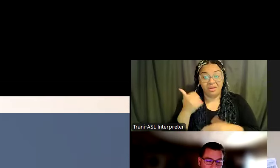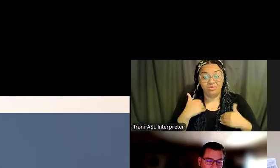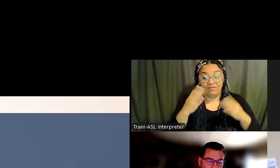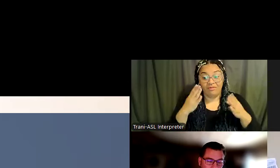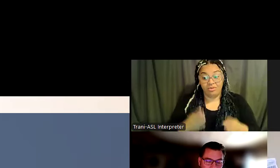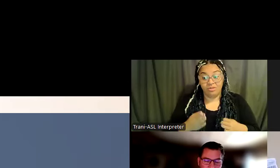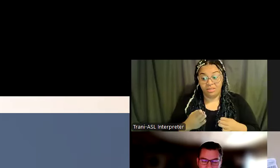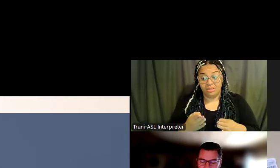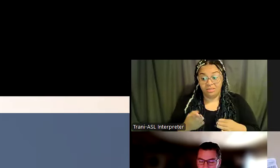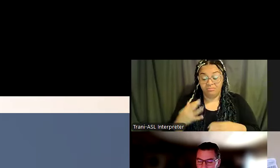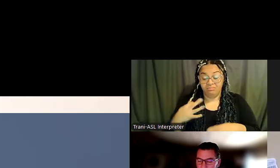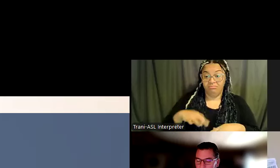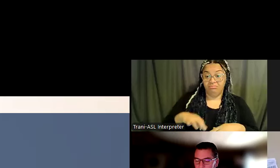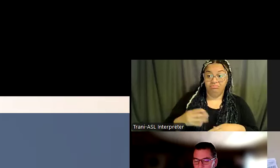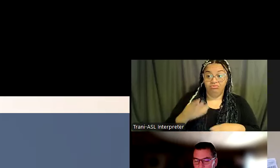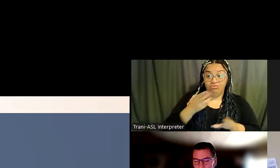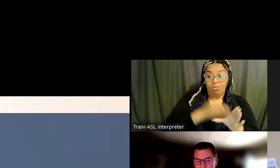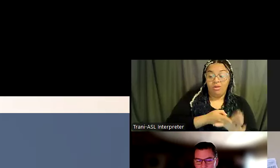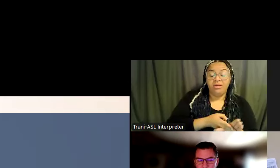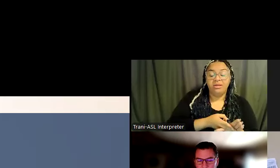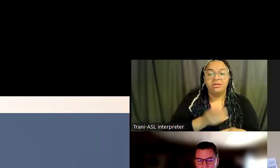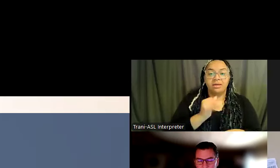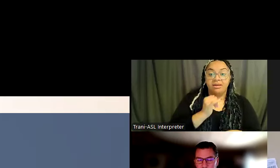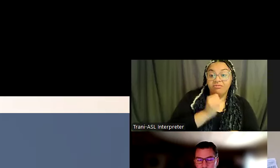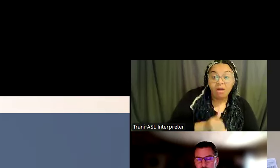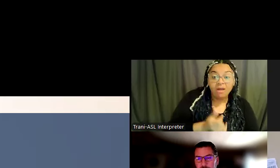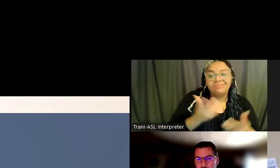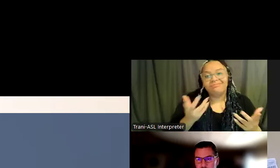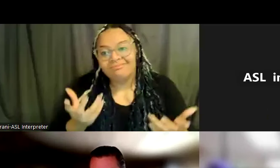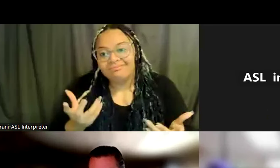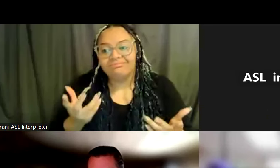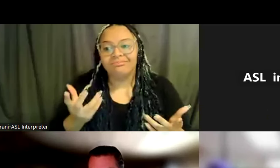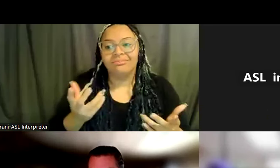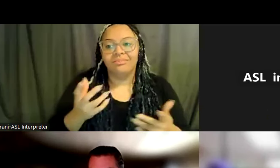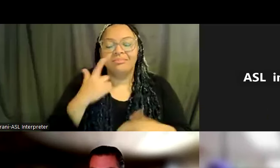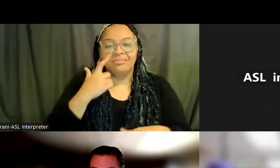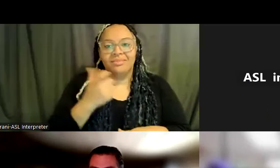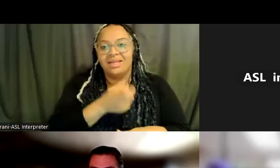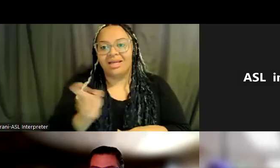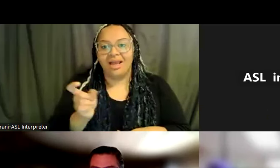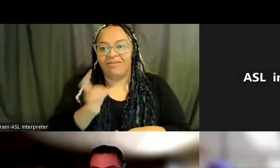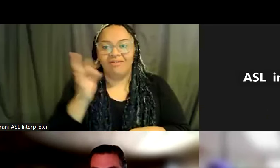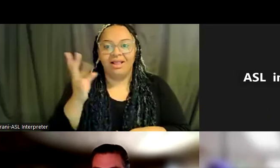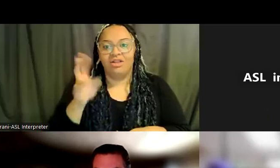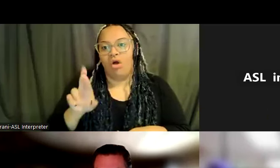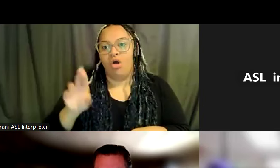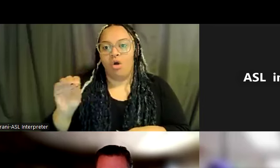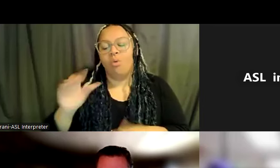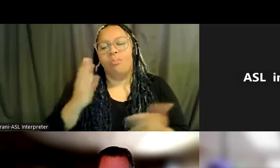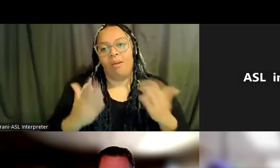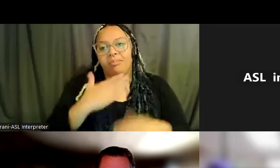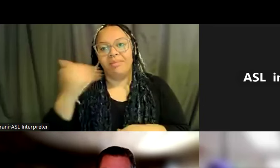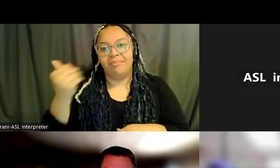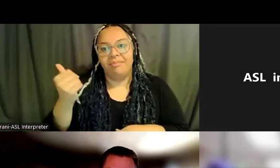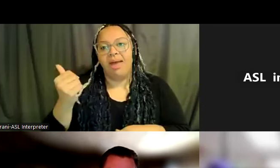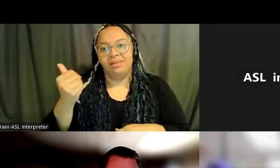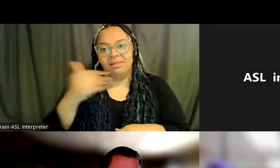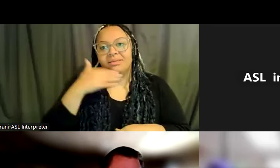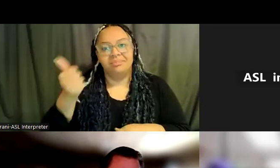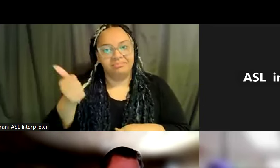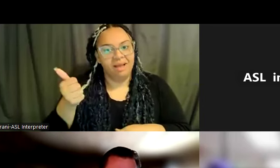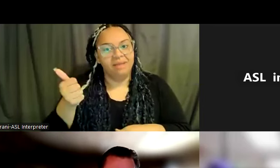not on board with it, then it would be a better mechanism would be to go the gun violence restraining order, so that law enforcement is involved from the start.